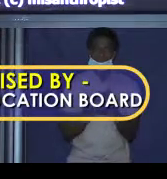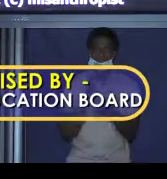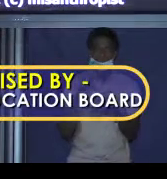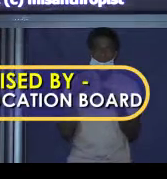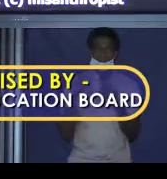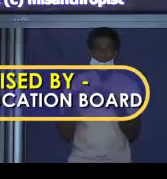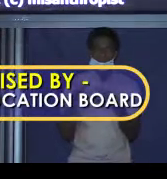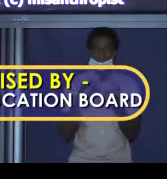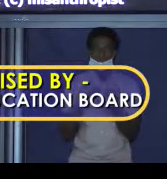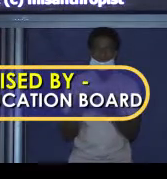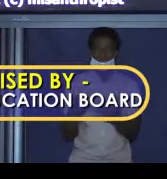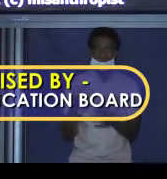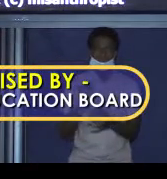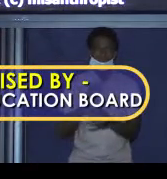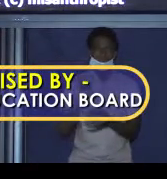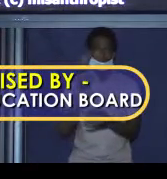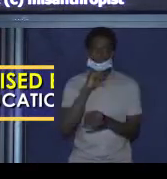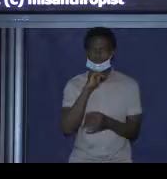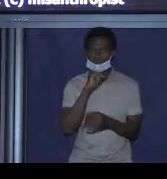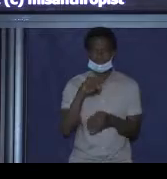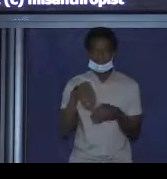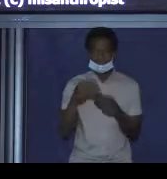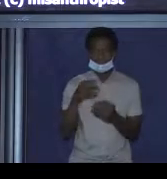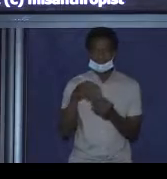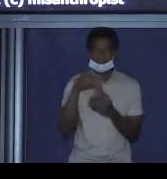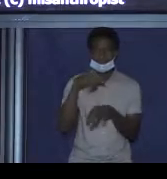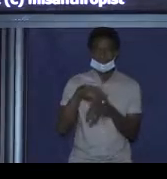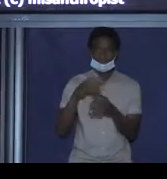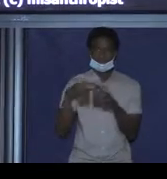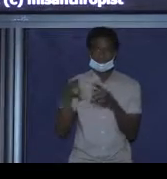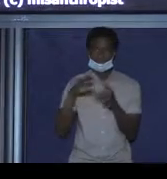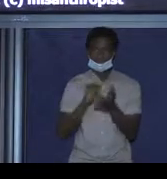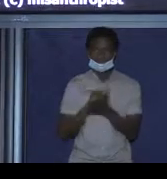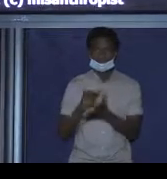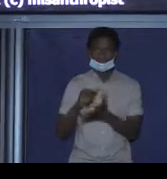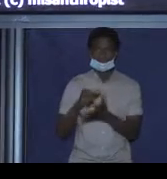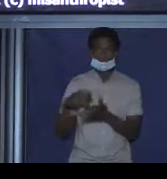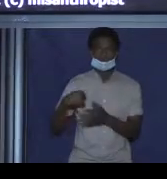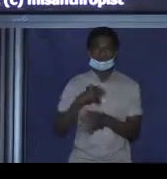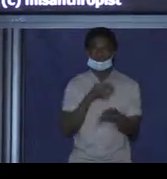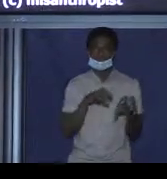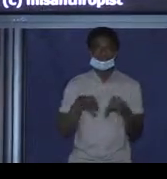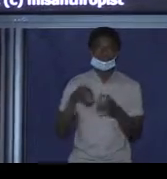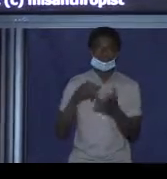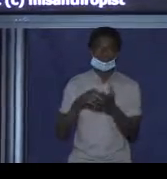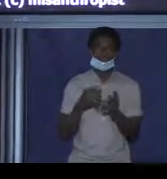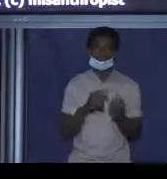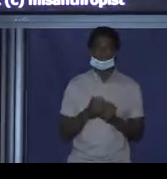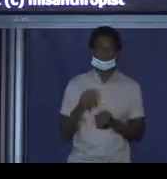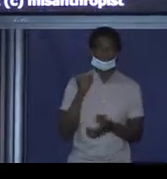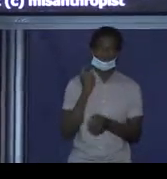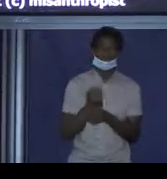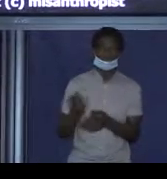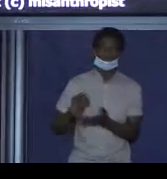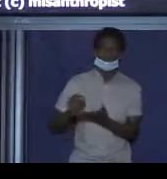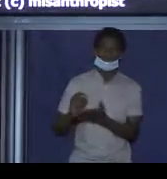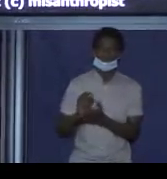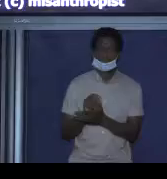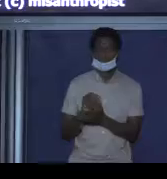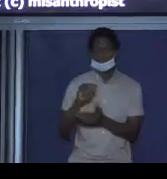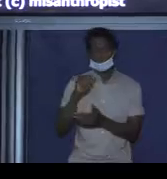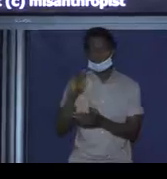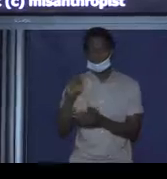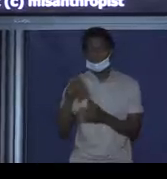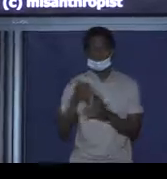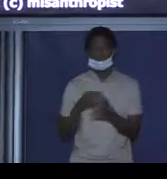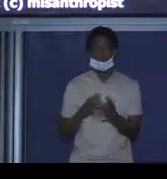we are going to do it now. I'm not going to give you a special time to do it. So we are doing it together. Just write the alphabet. Maybe the answer